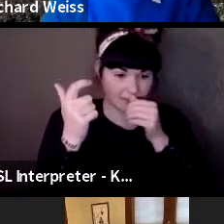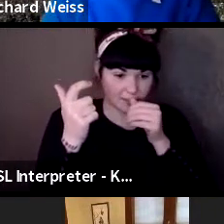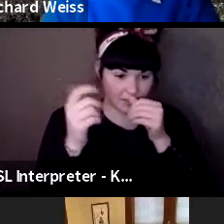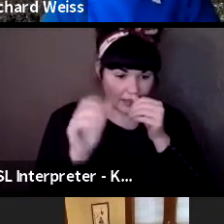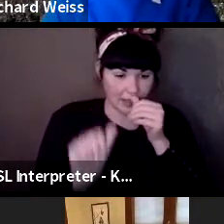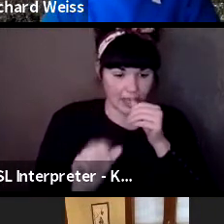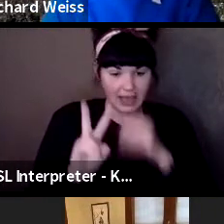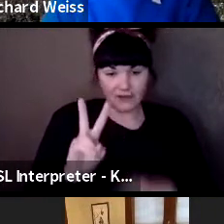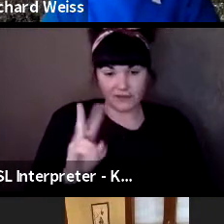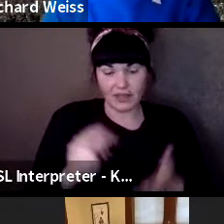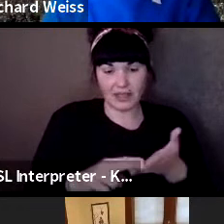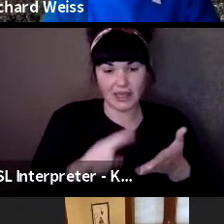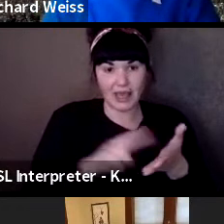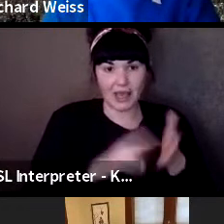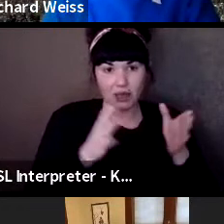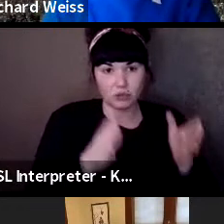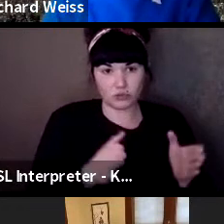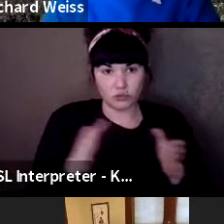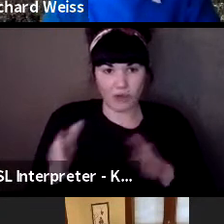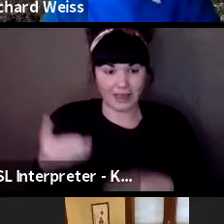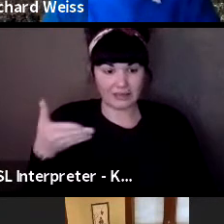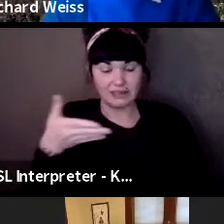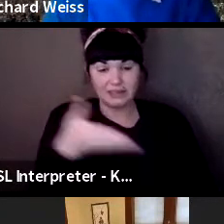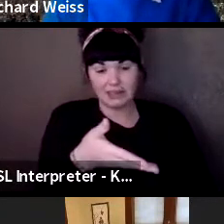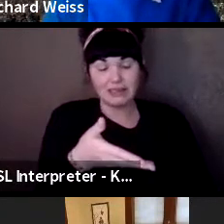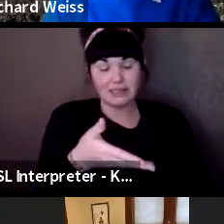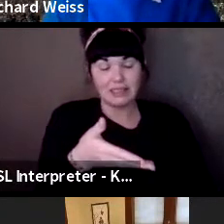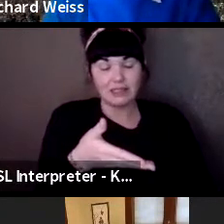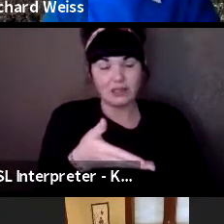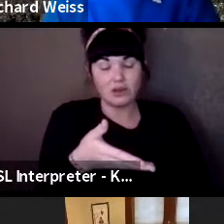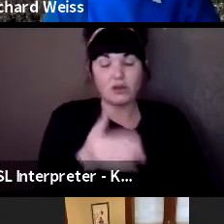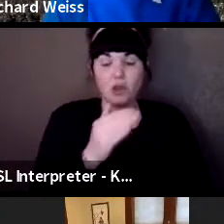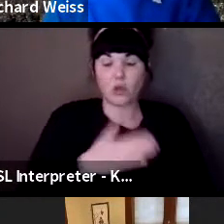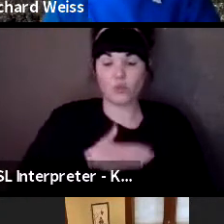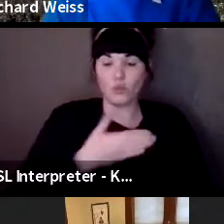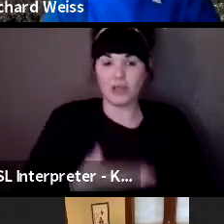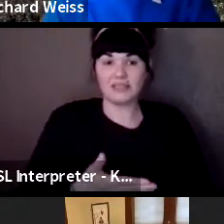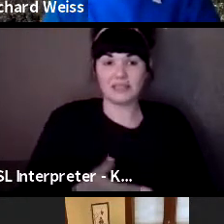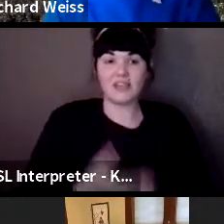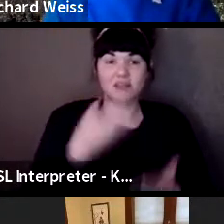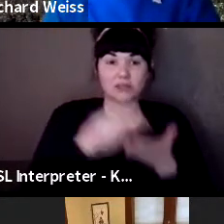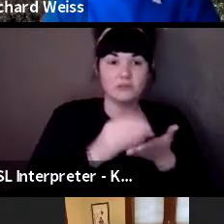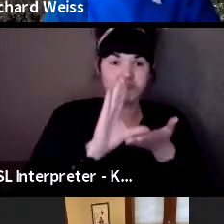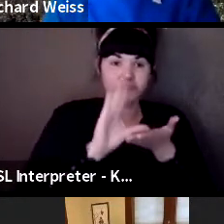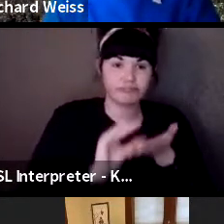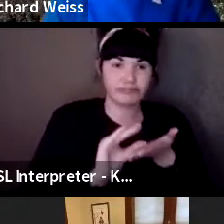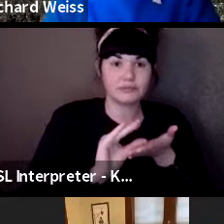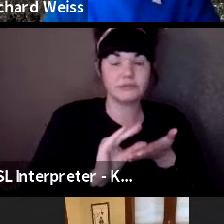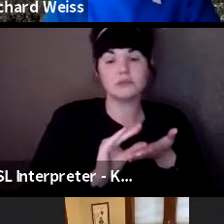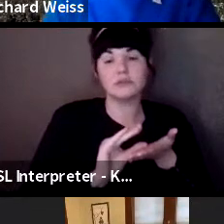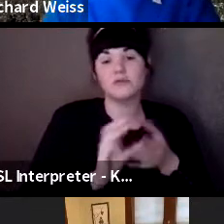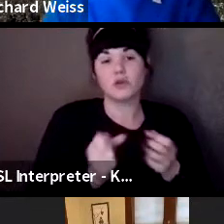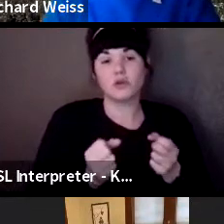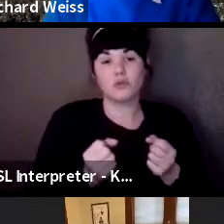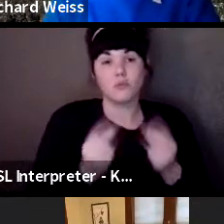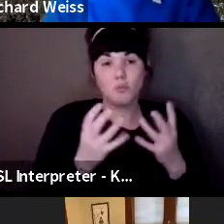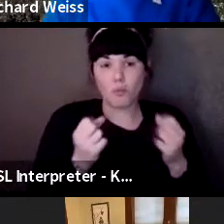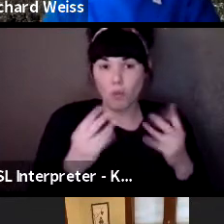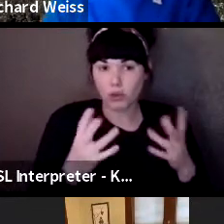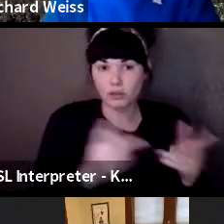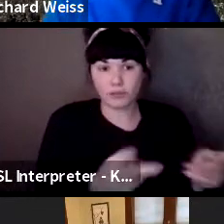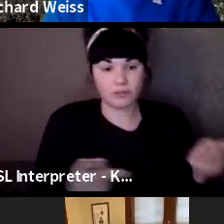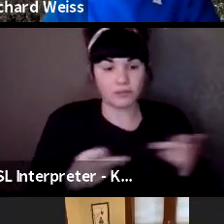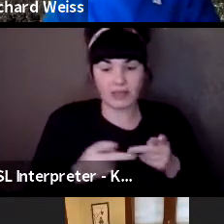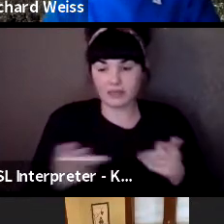rates or less expensive rates for multiple facilities that do not have AV. And if you remember,